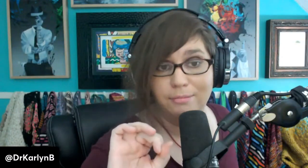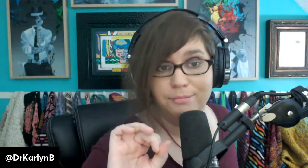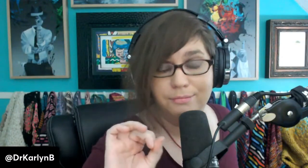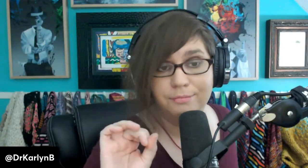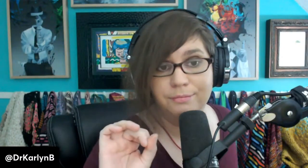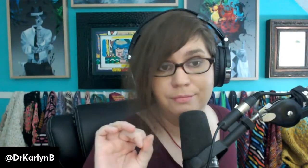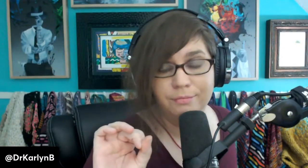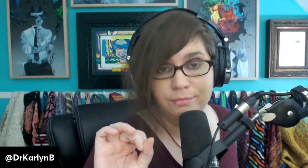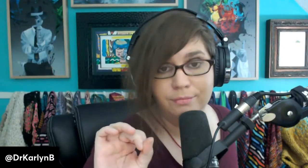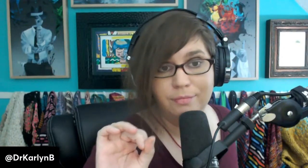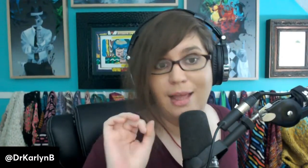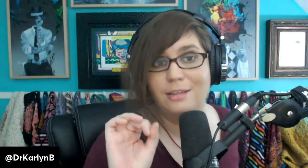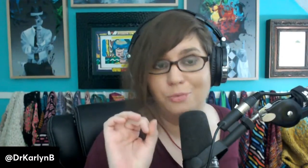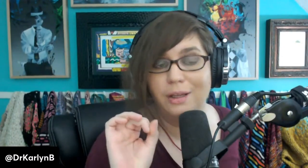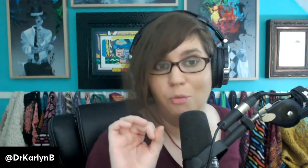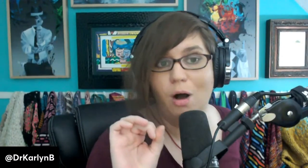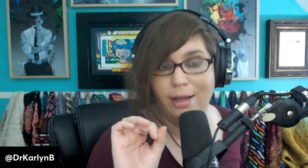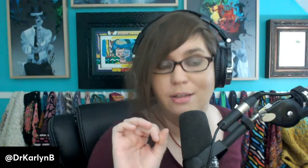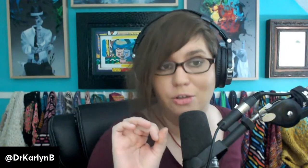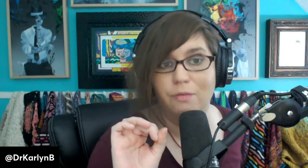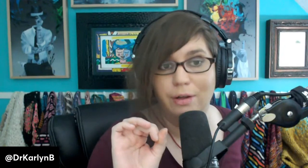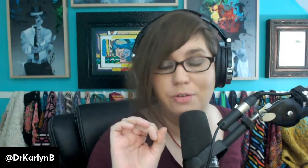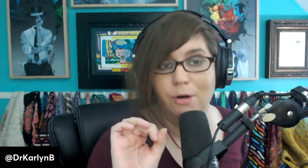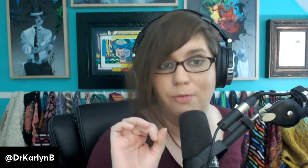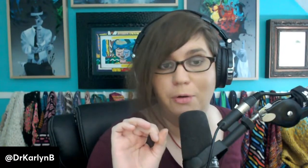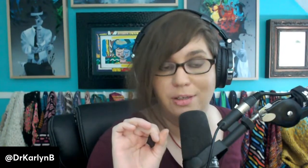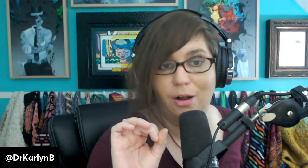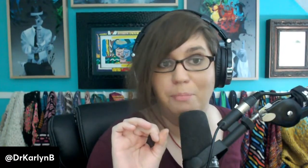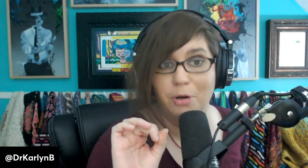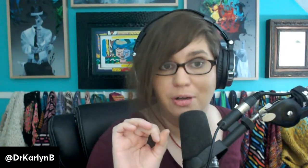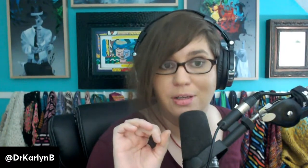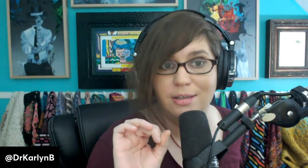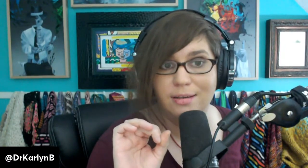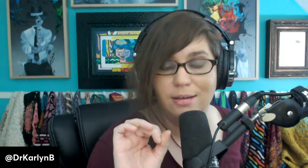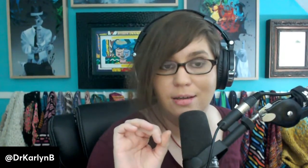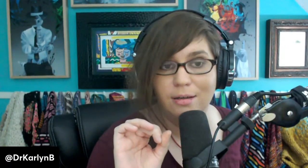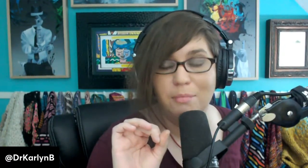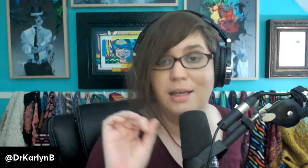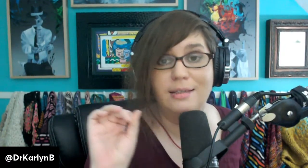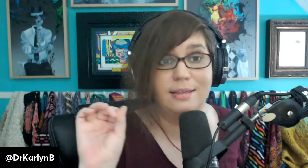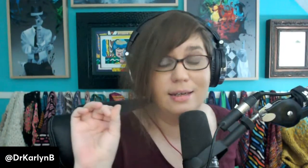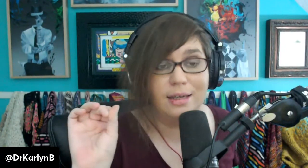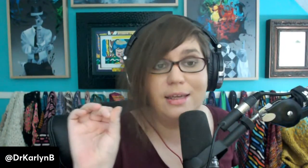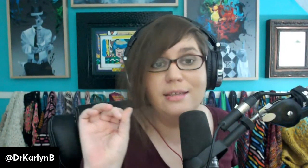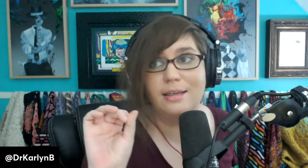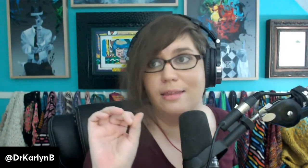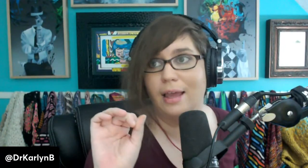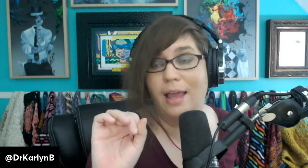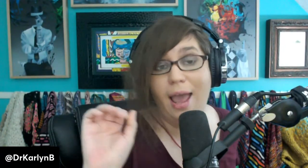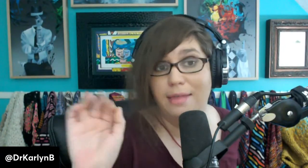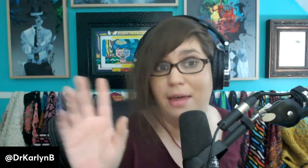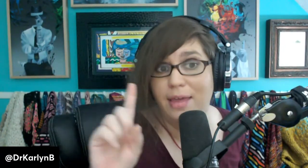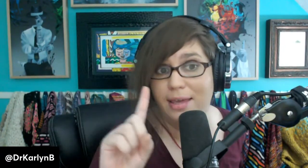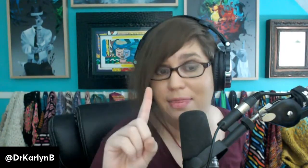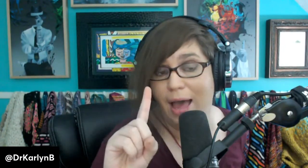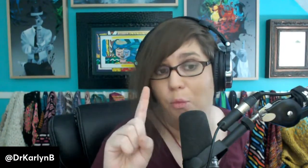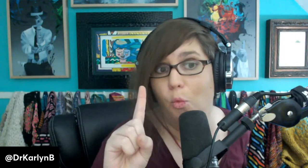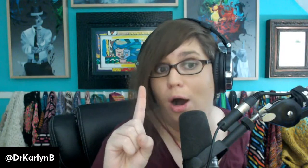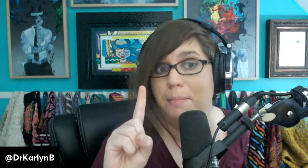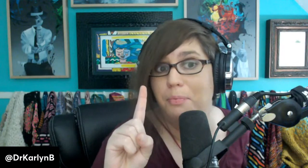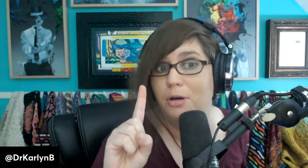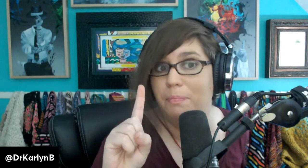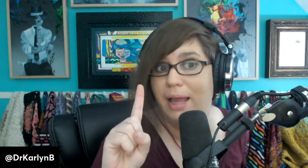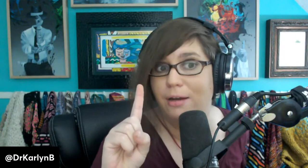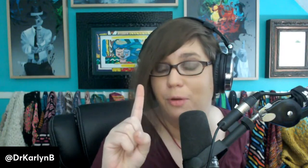thing. That's really why conservatives are focused on the books. Because it's an easy thing. And then they get that